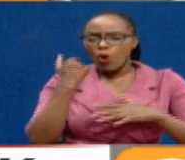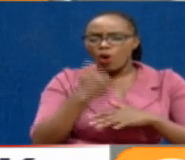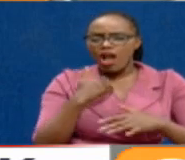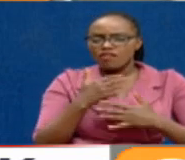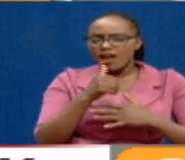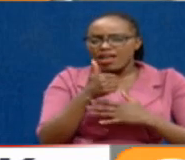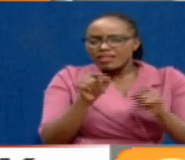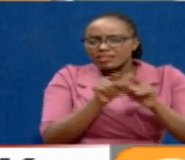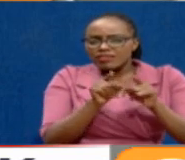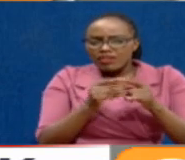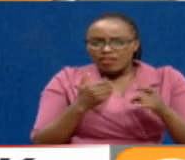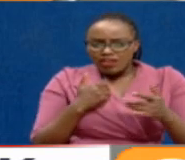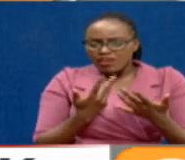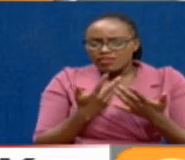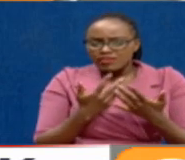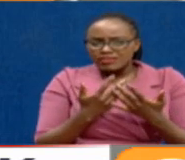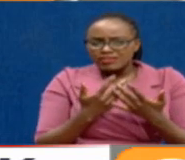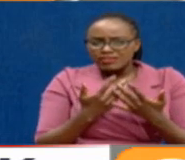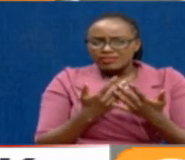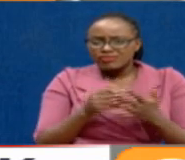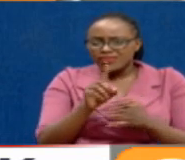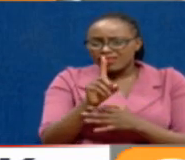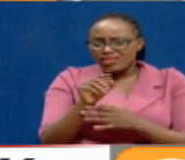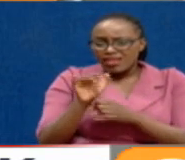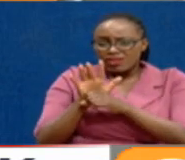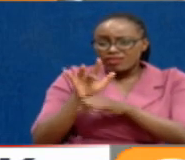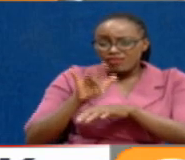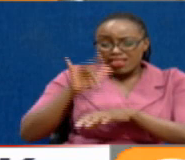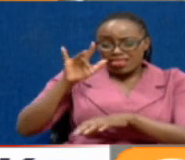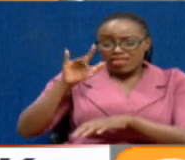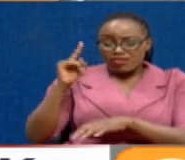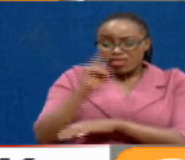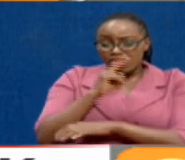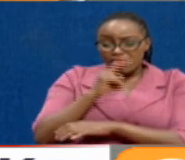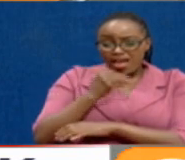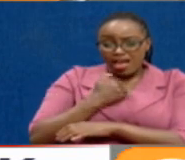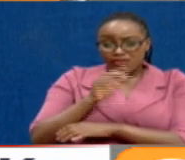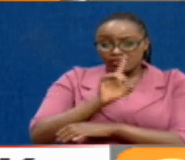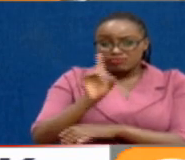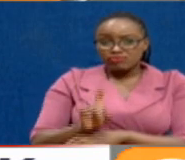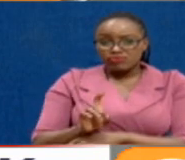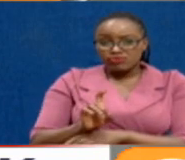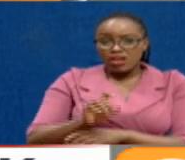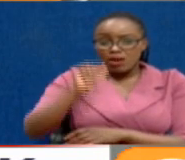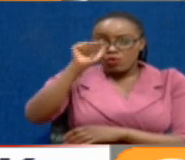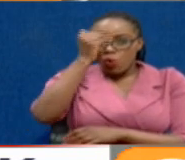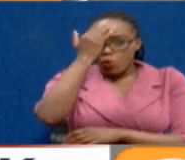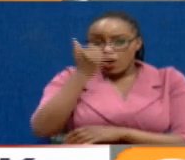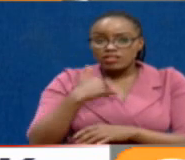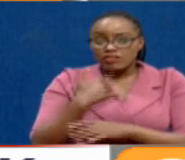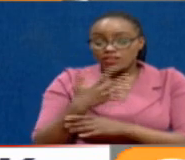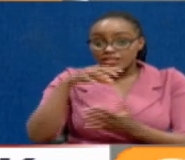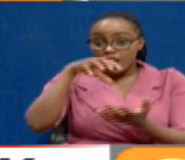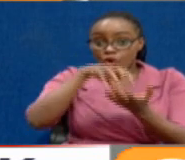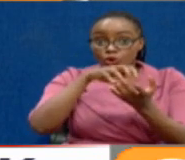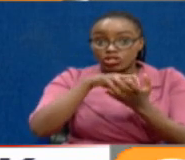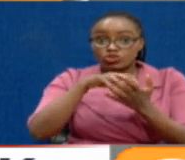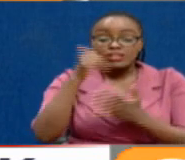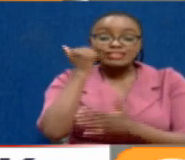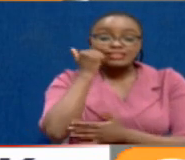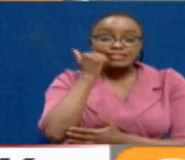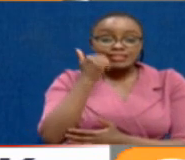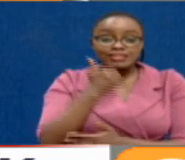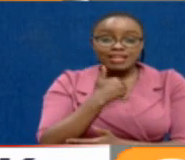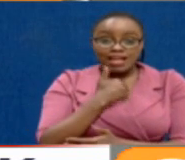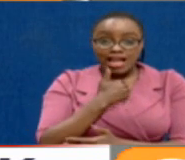of allergies like sinusitis vulnerable or at high risk? They would have, because it's a chronic condition, they would probably be